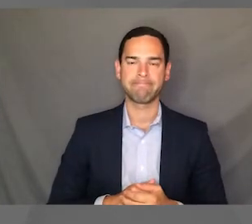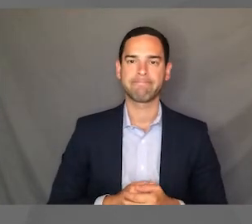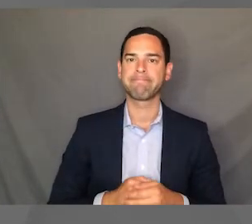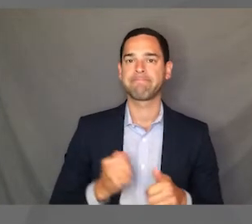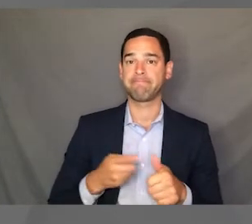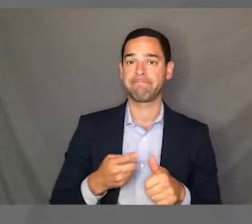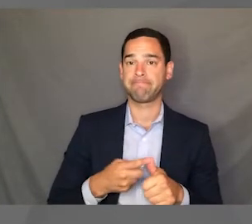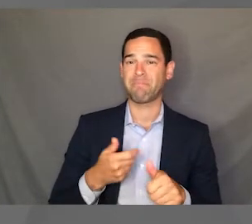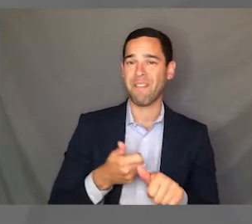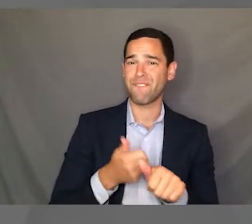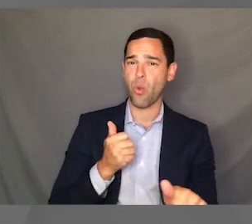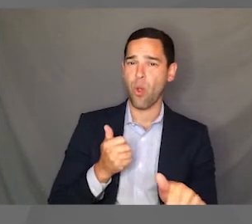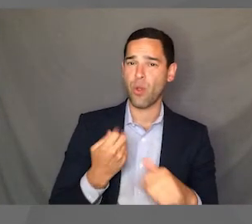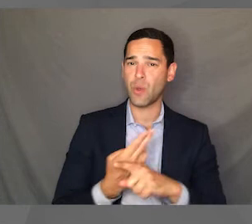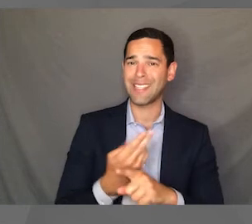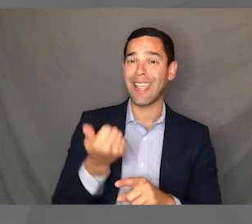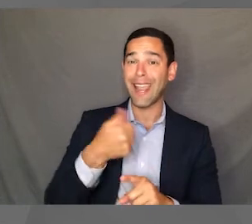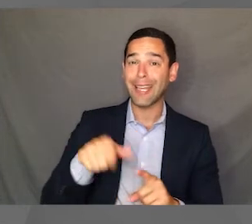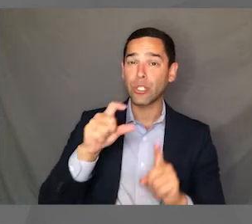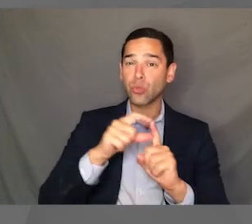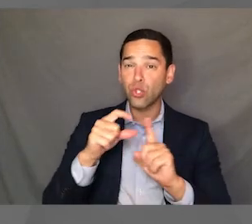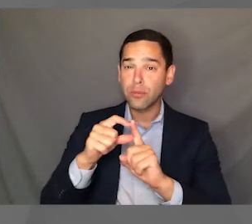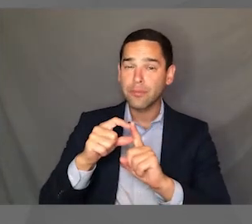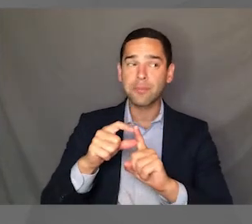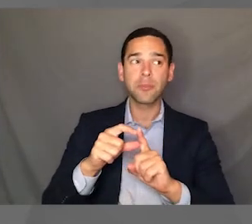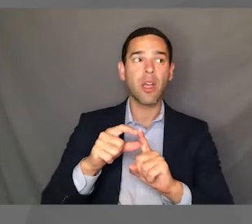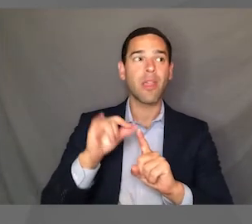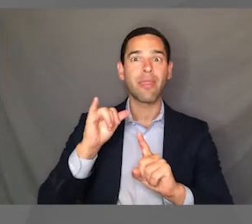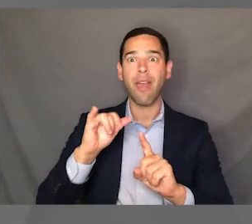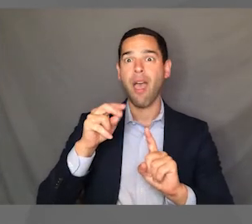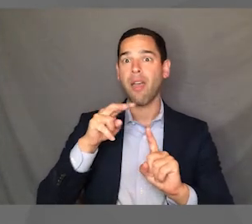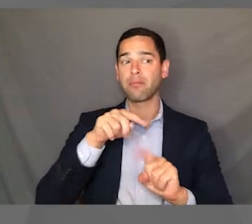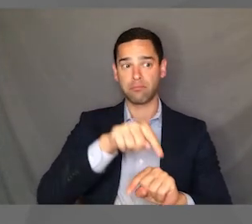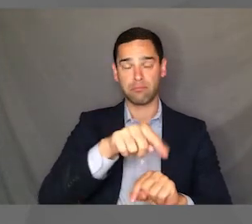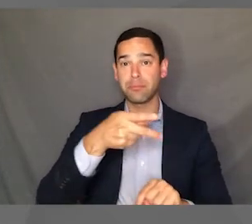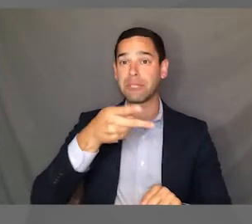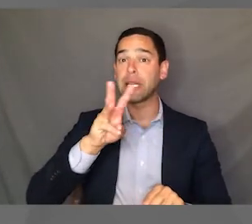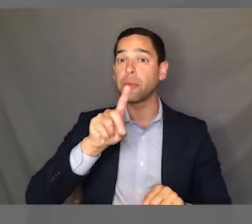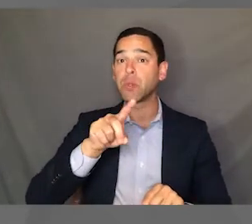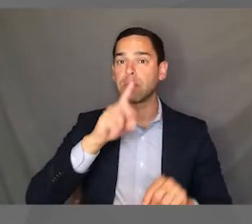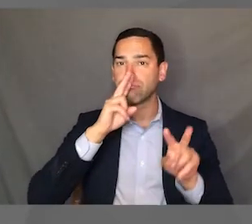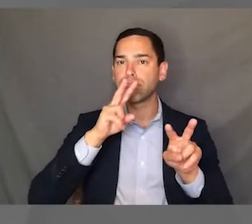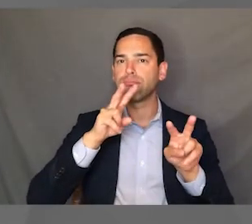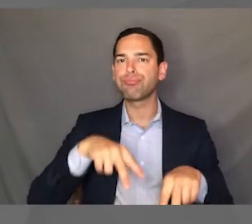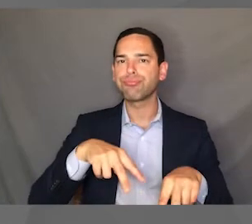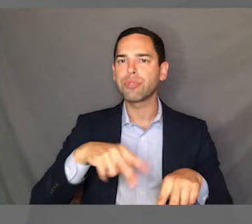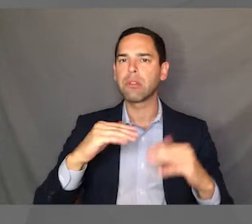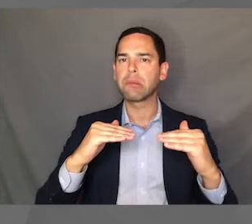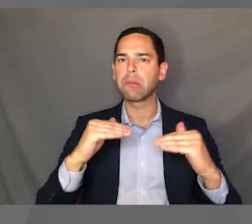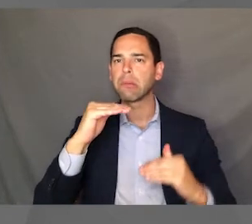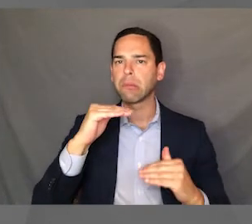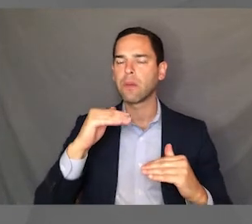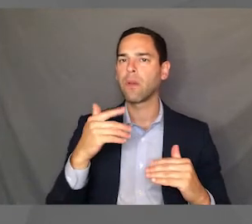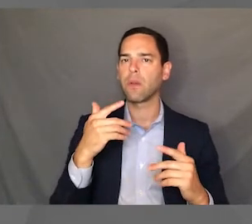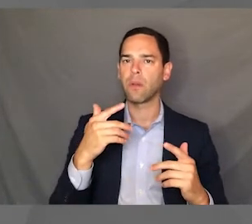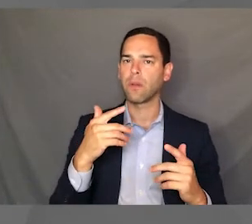any terms that place a person who experiences a disability in an unfavorable or step down position. And that's really easy